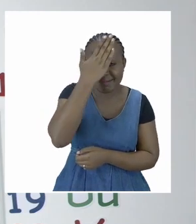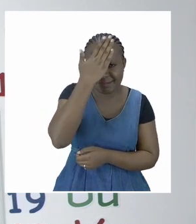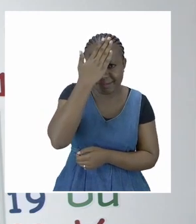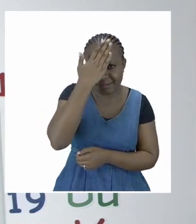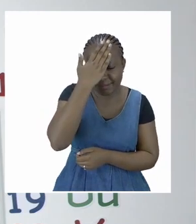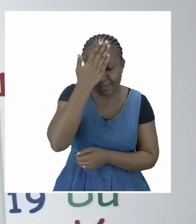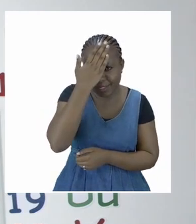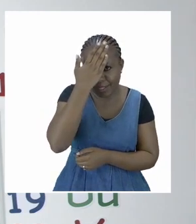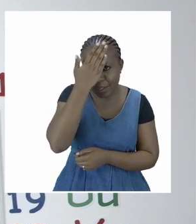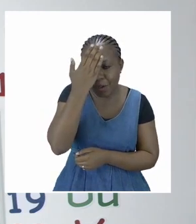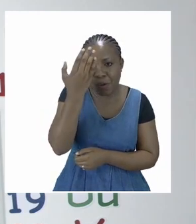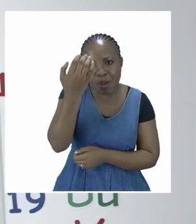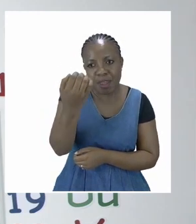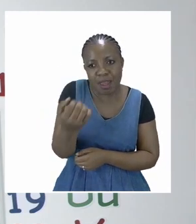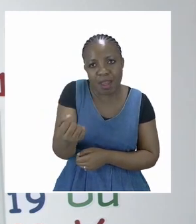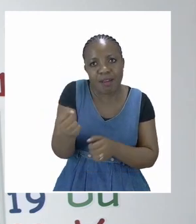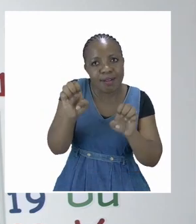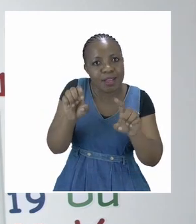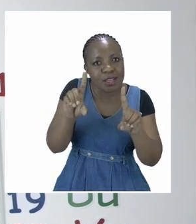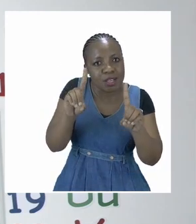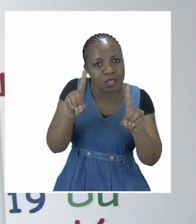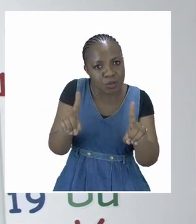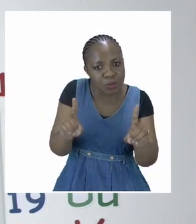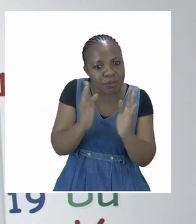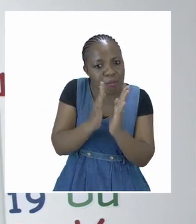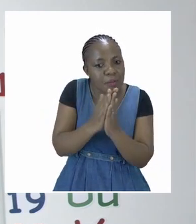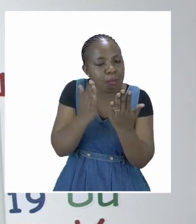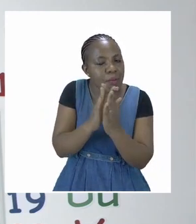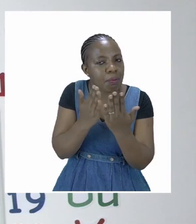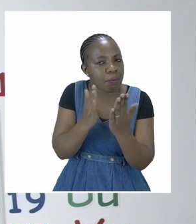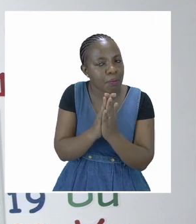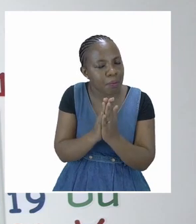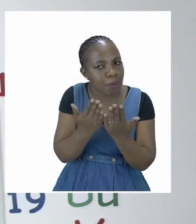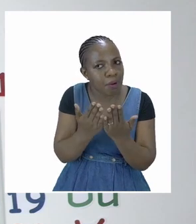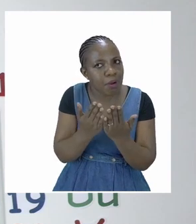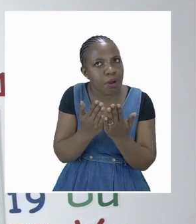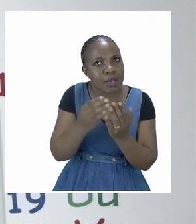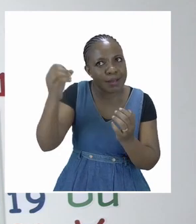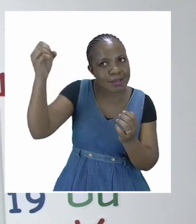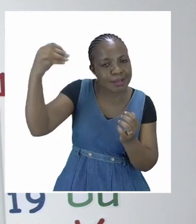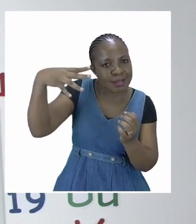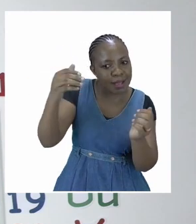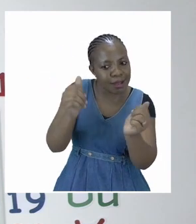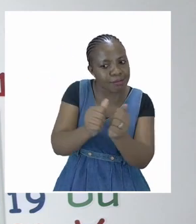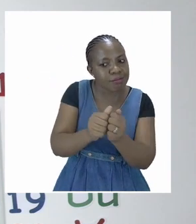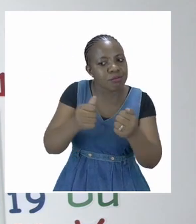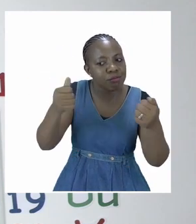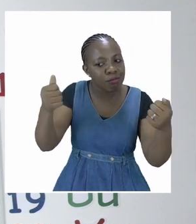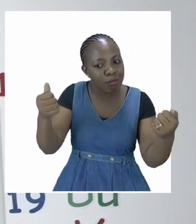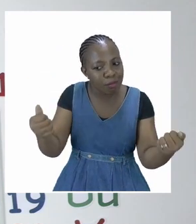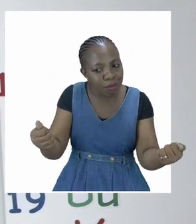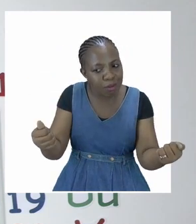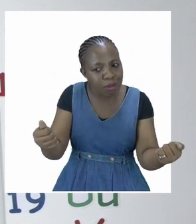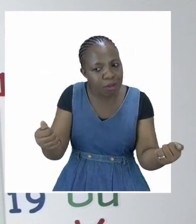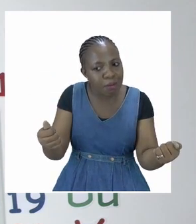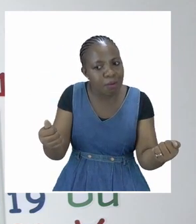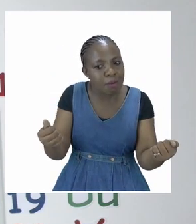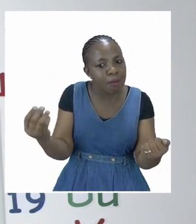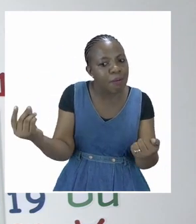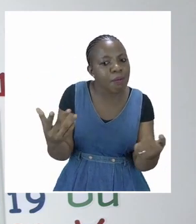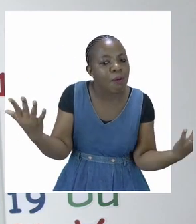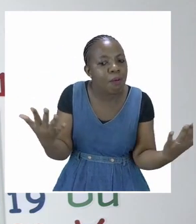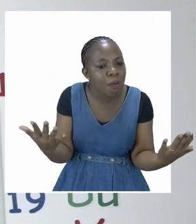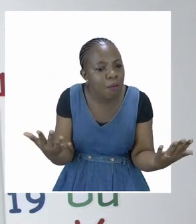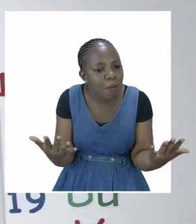booklet in our daily newspaper, street sales, or at your school every Monday